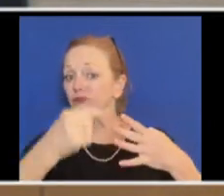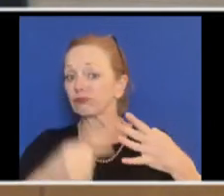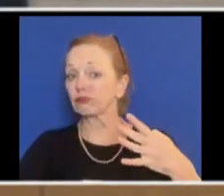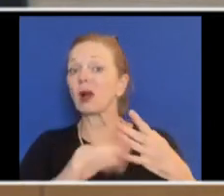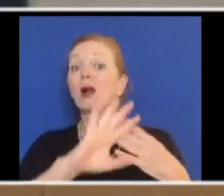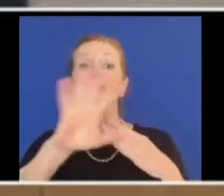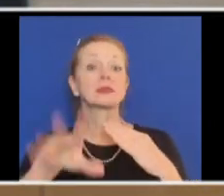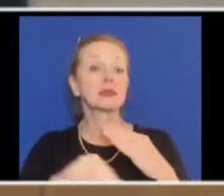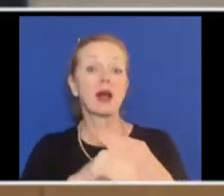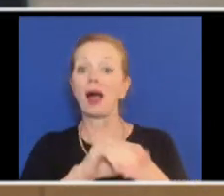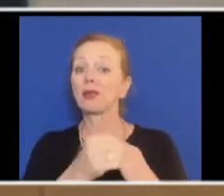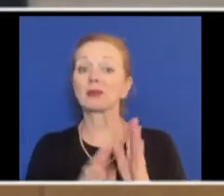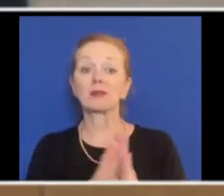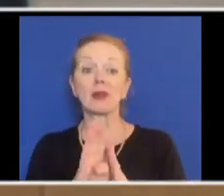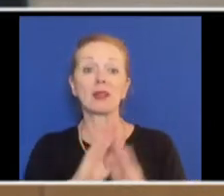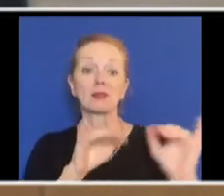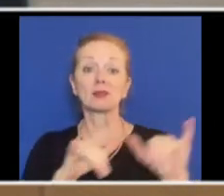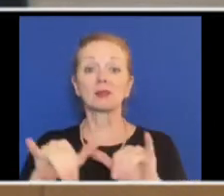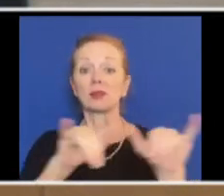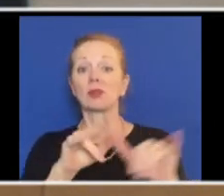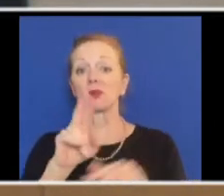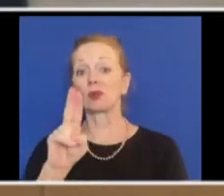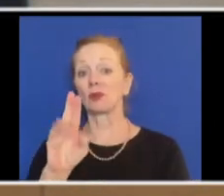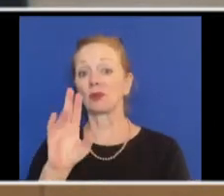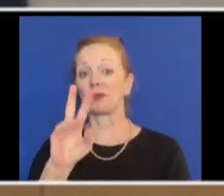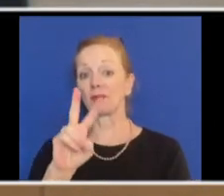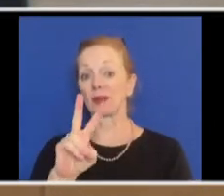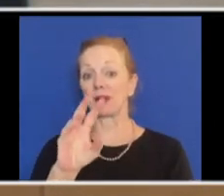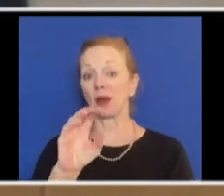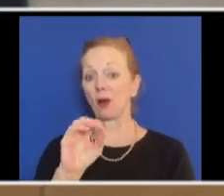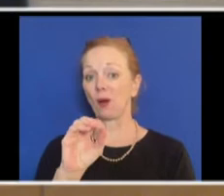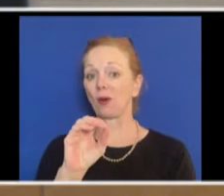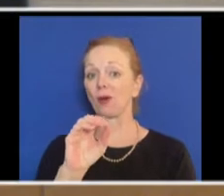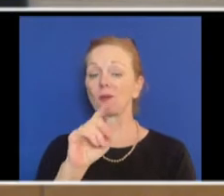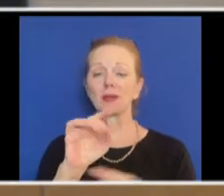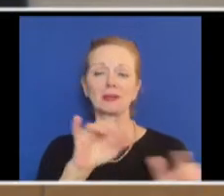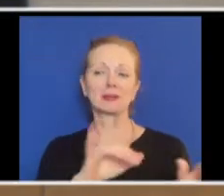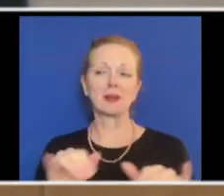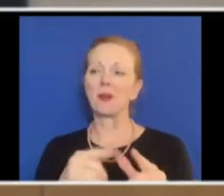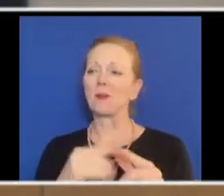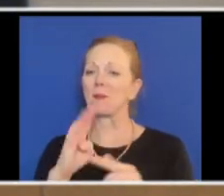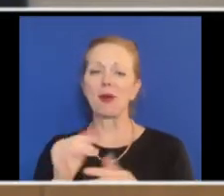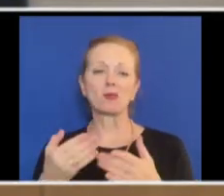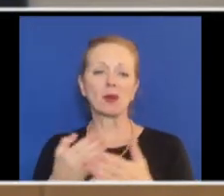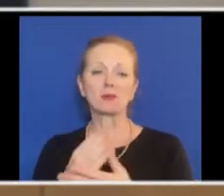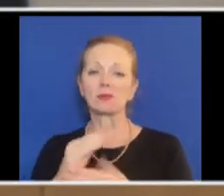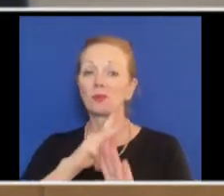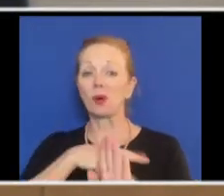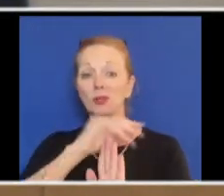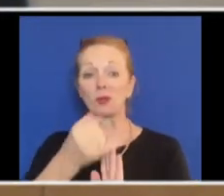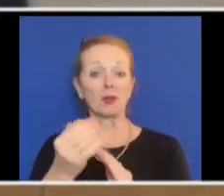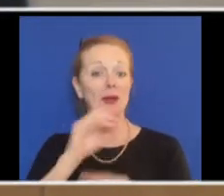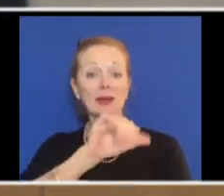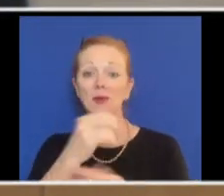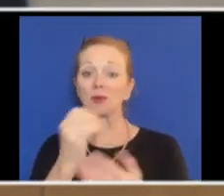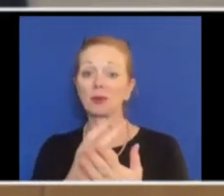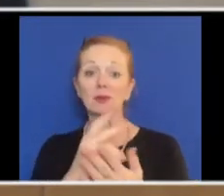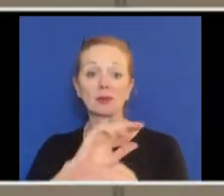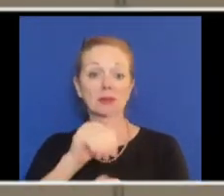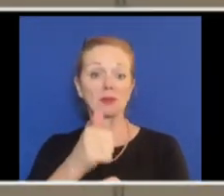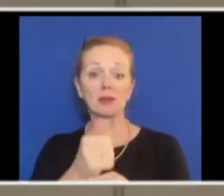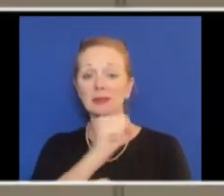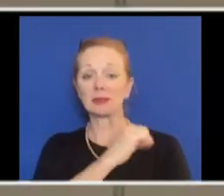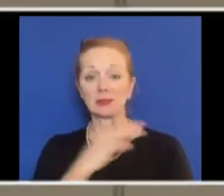other development standards that are in the Udo they would all have to be met similar to any other buy right project before any approval could be done at a staff level